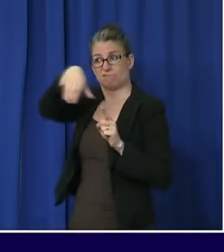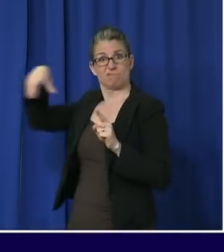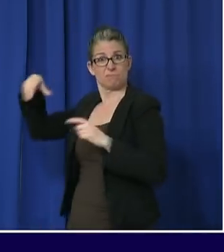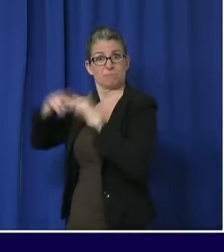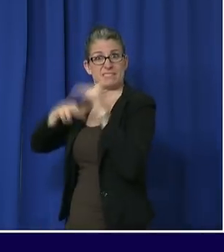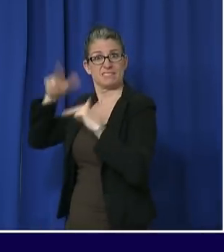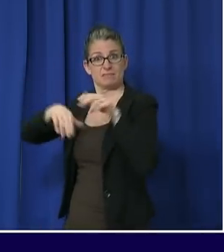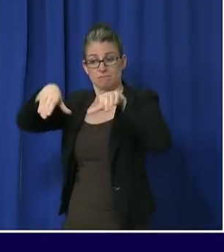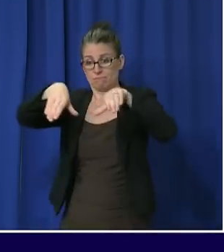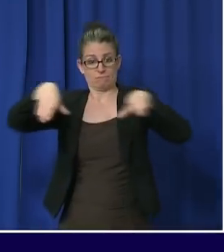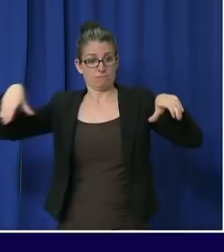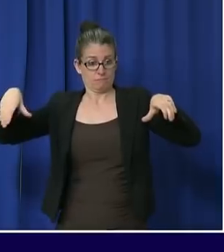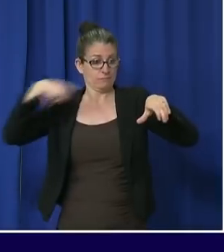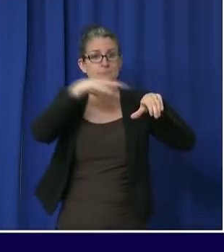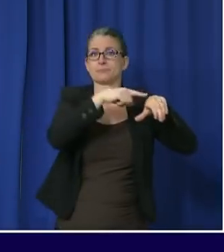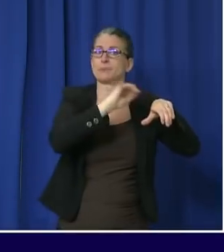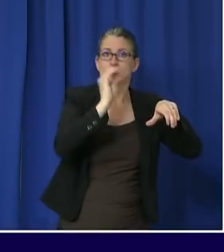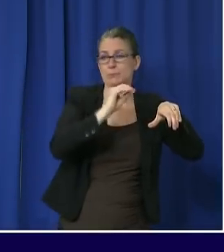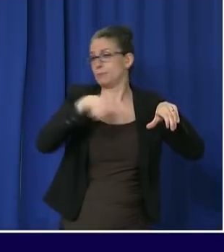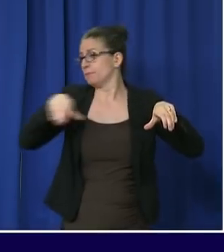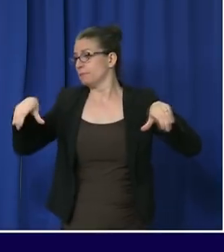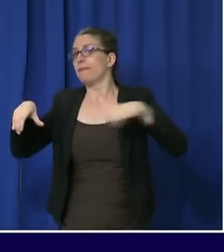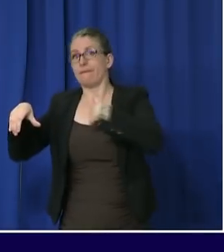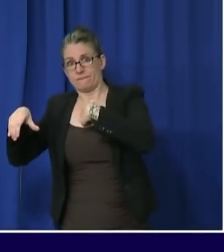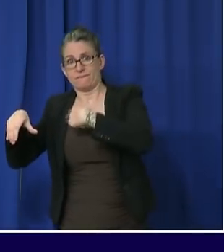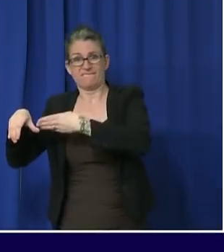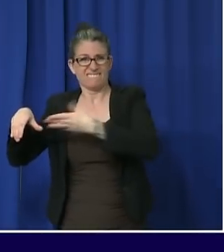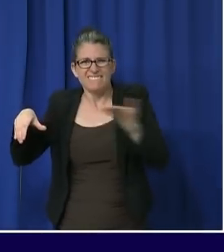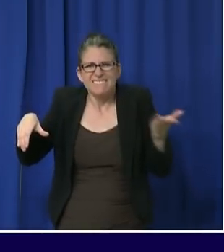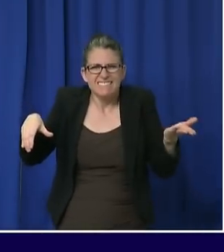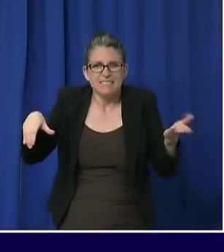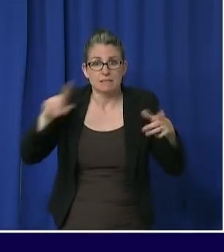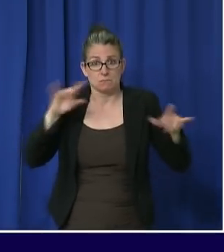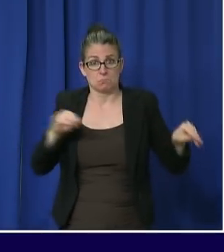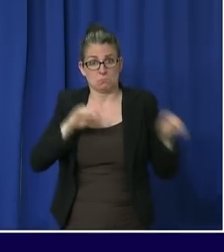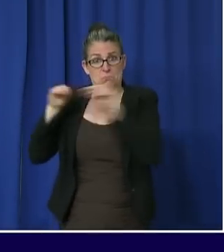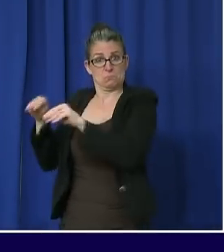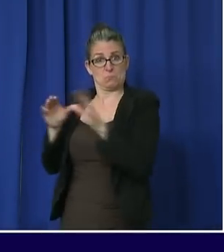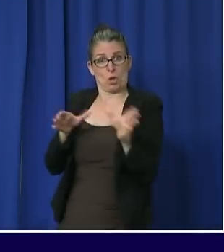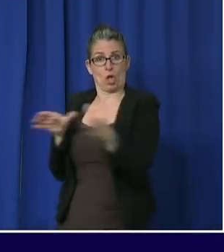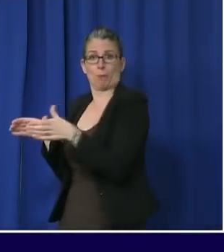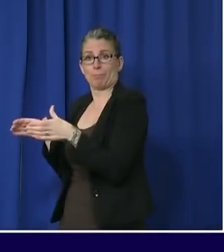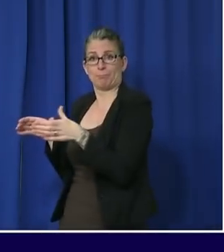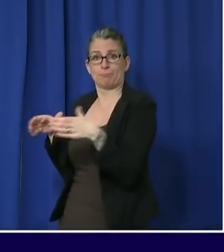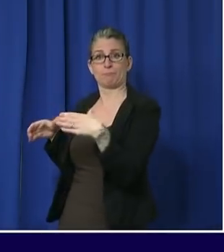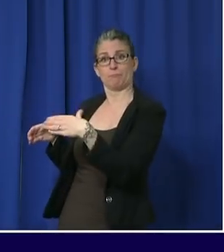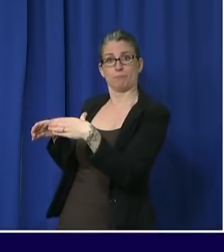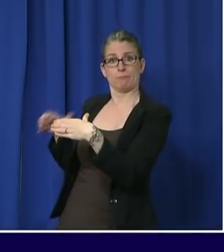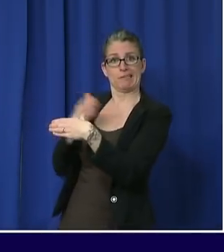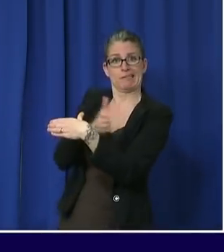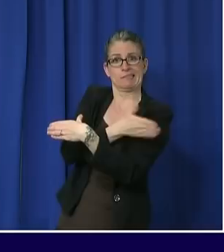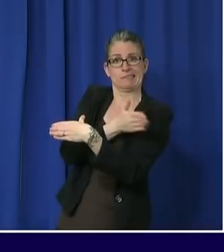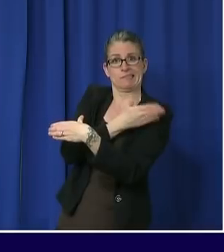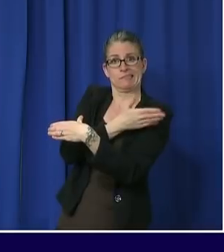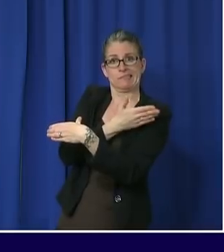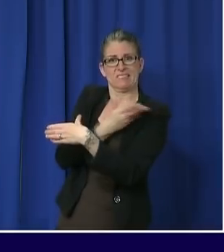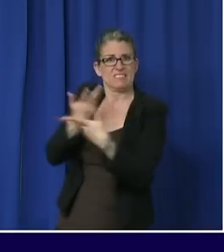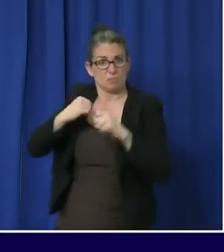too can avoid infecting others? We want to do this, but it's one of those situations where